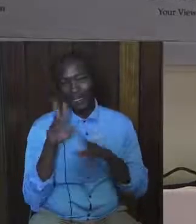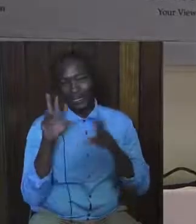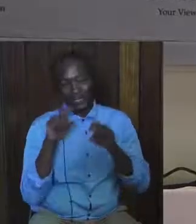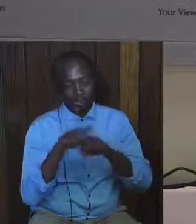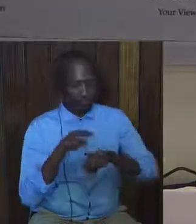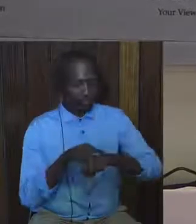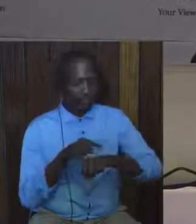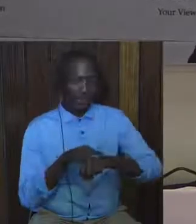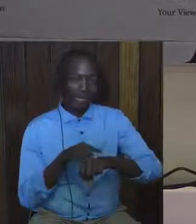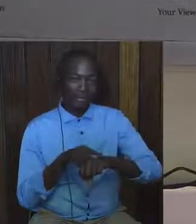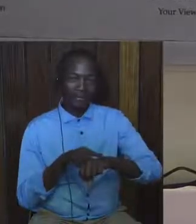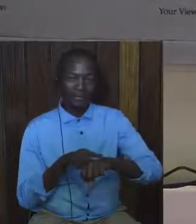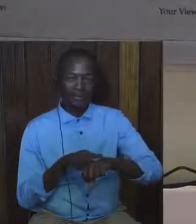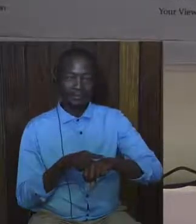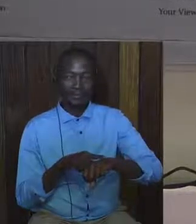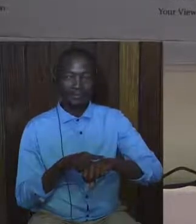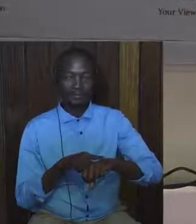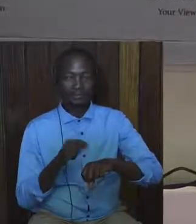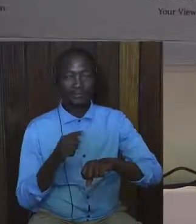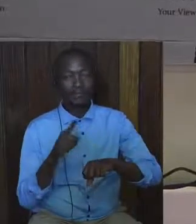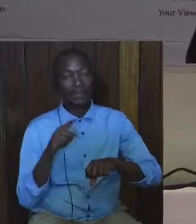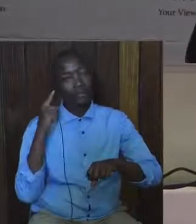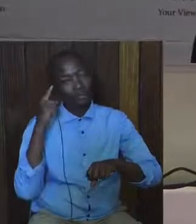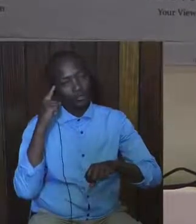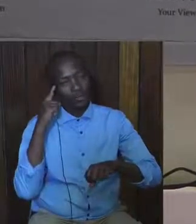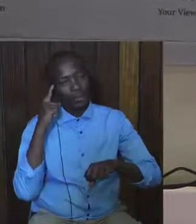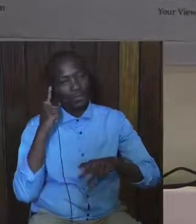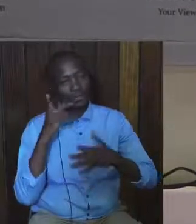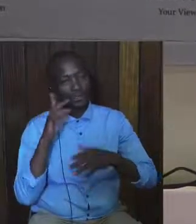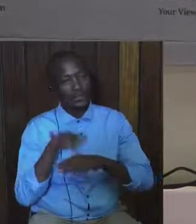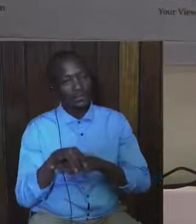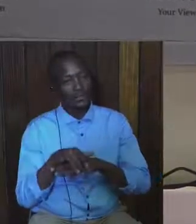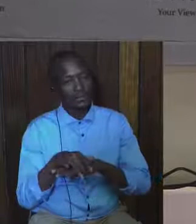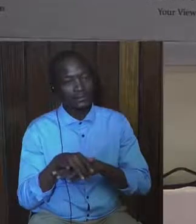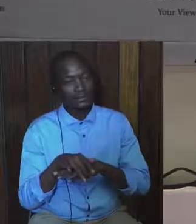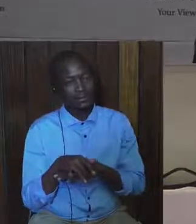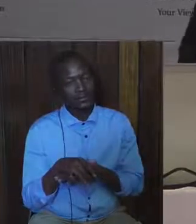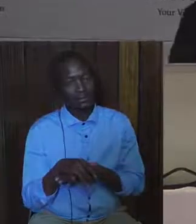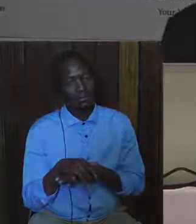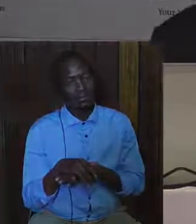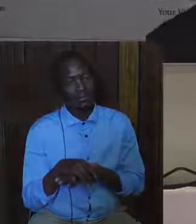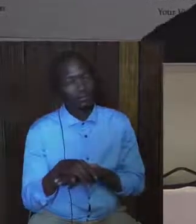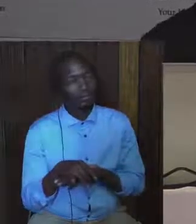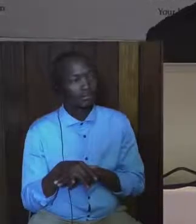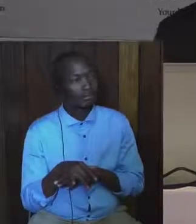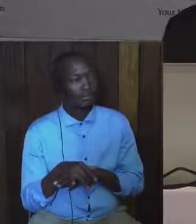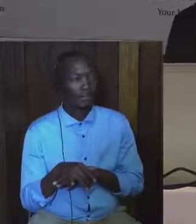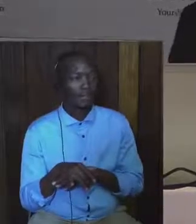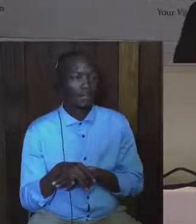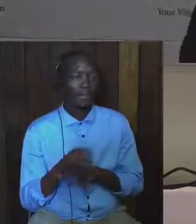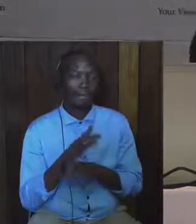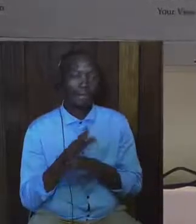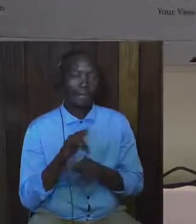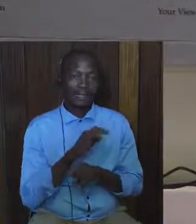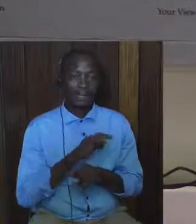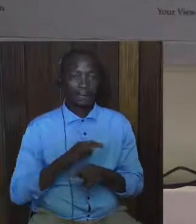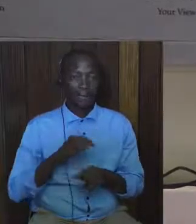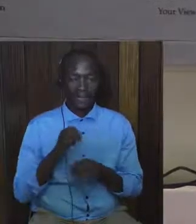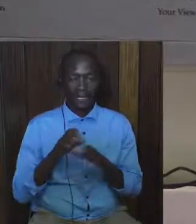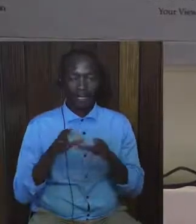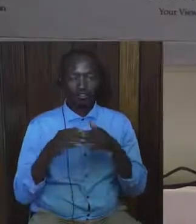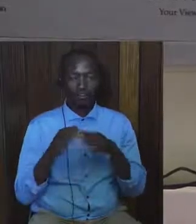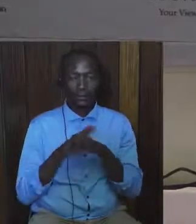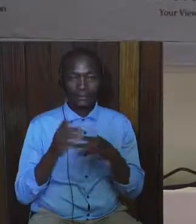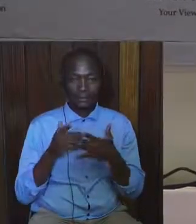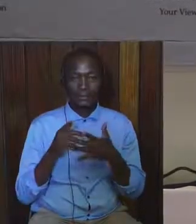of time, and I'm also mindful of the fact that the mayoral committee member for